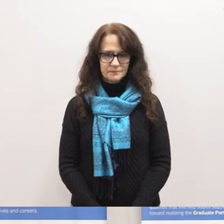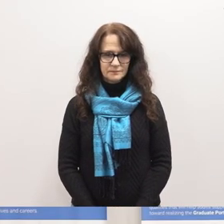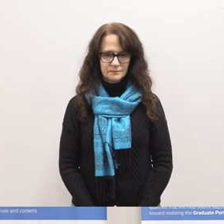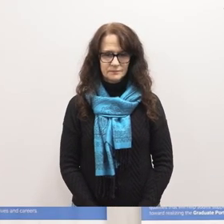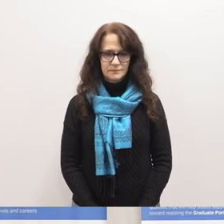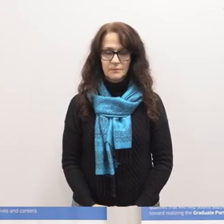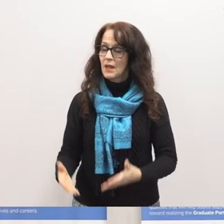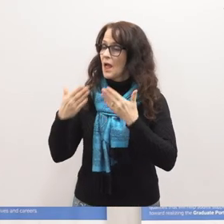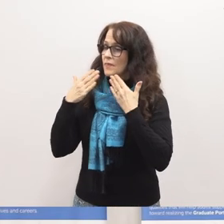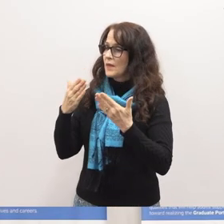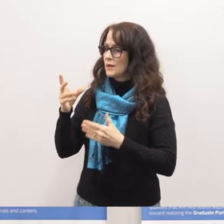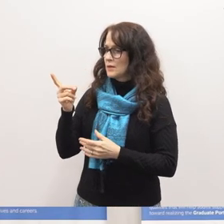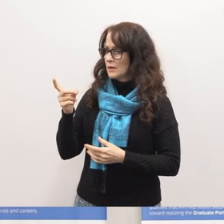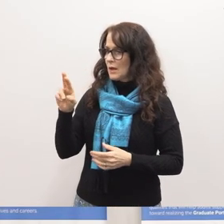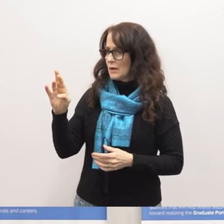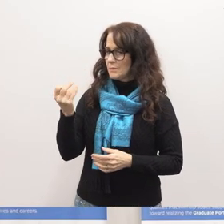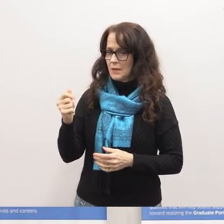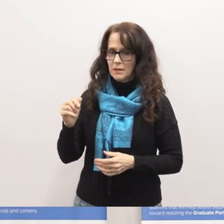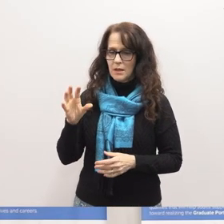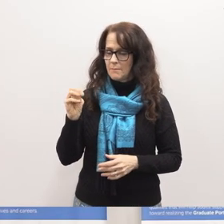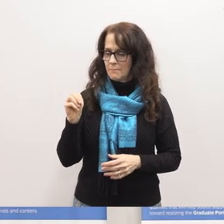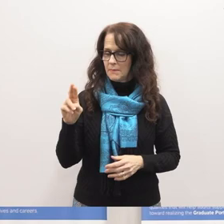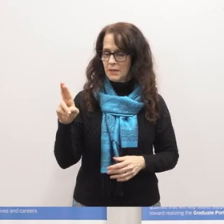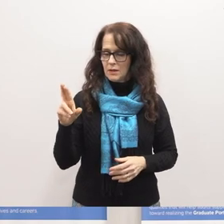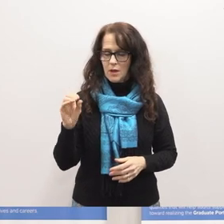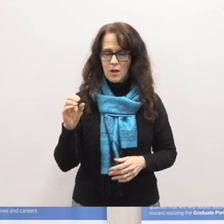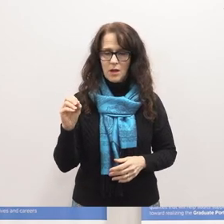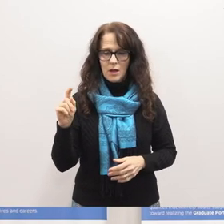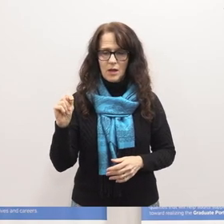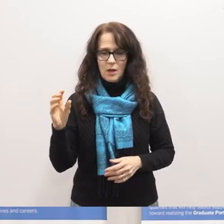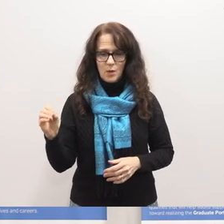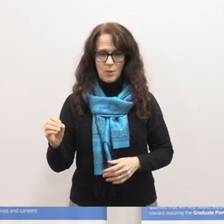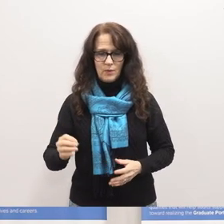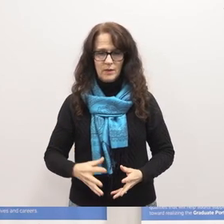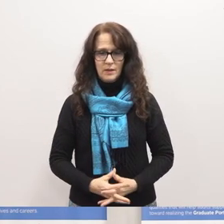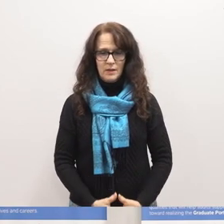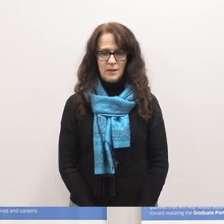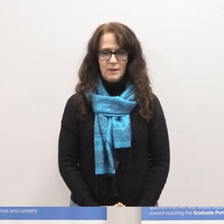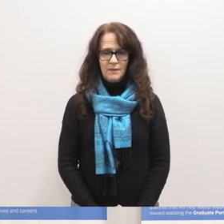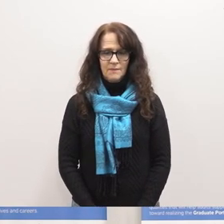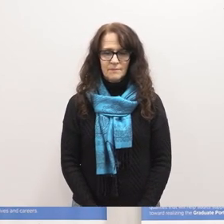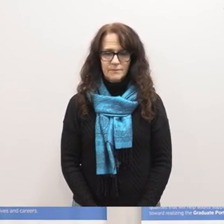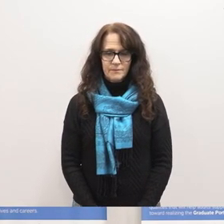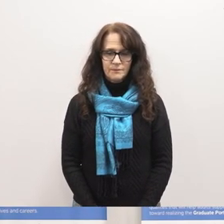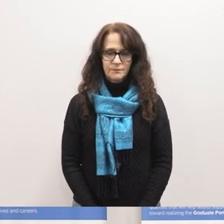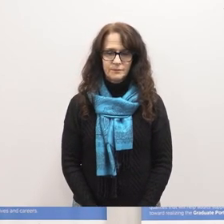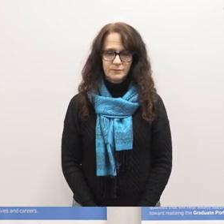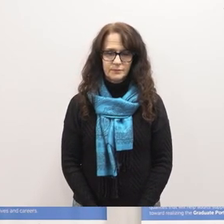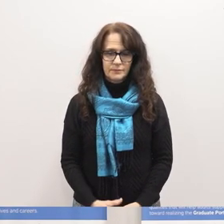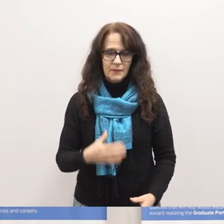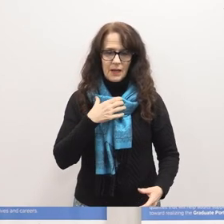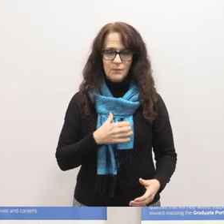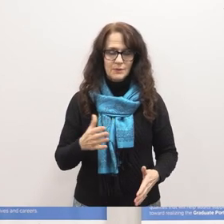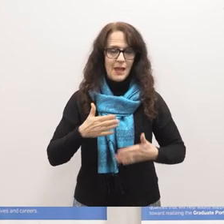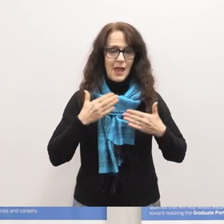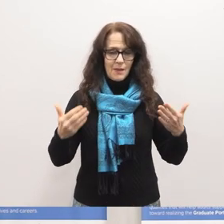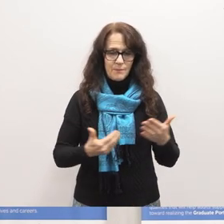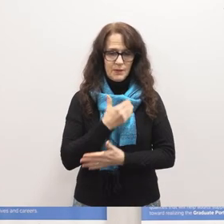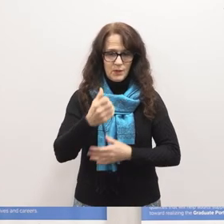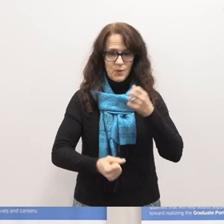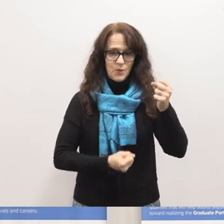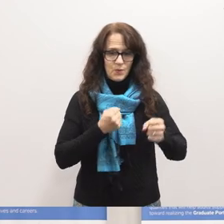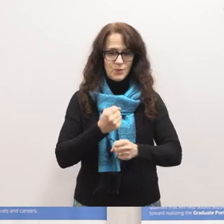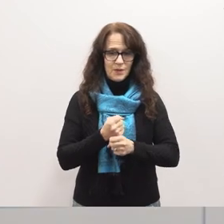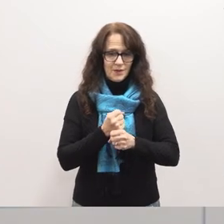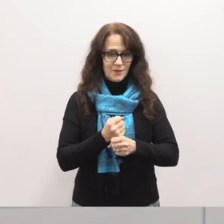Thank you, Dr. Benitez. Mr. Otto? And I wish everybody a happy new year, and I think